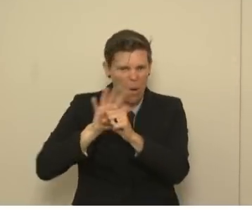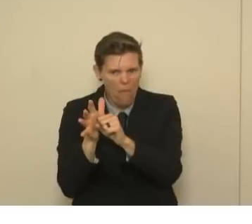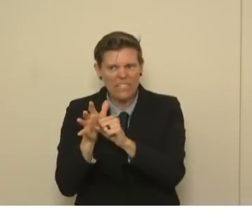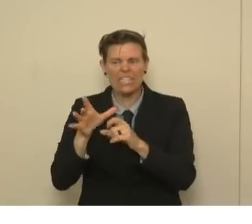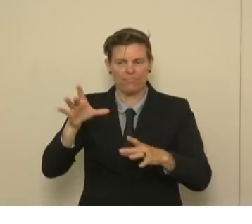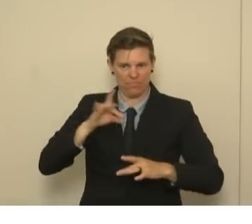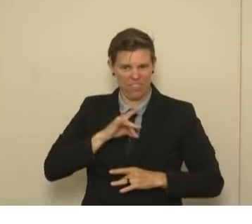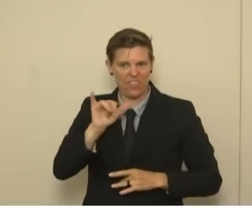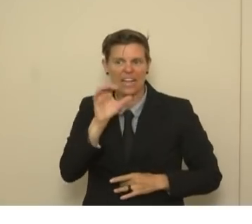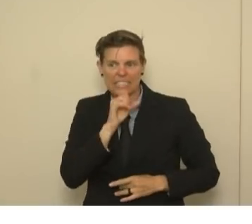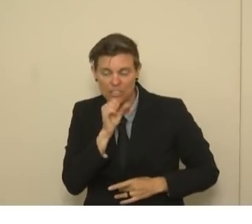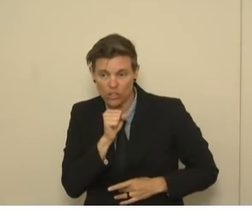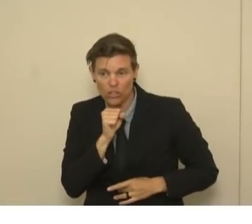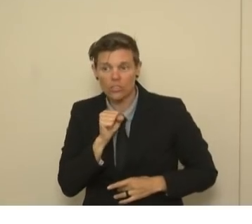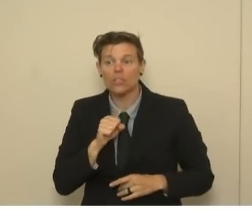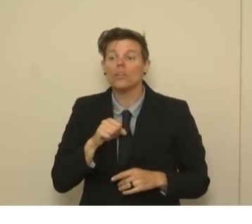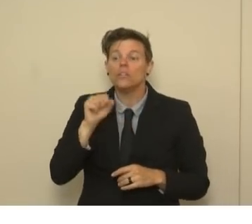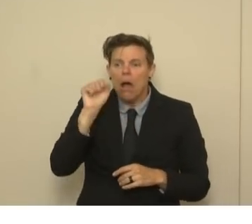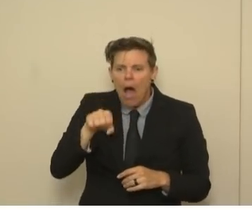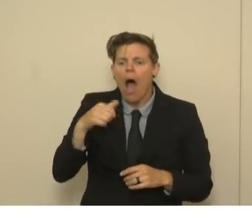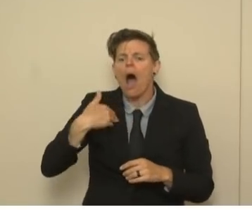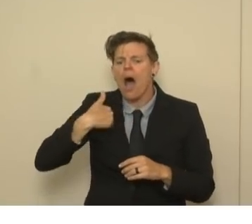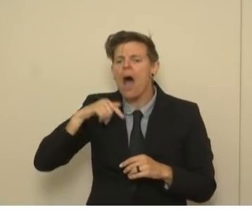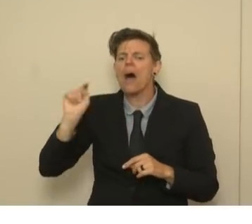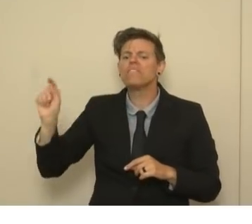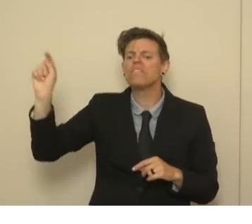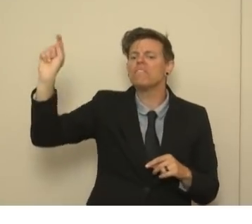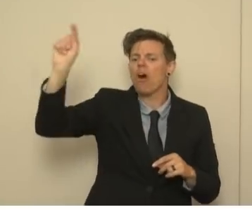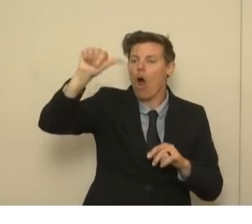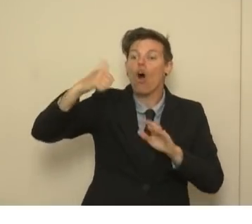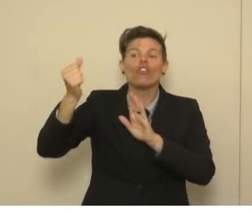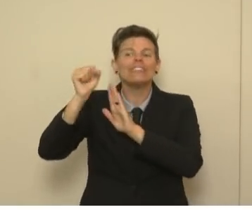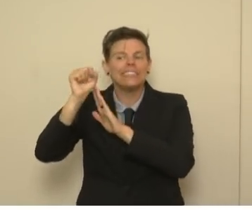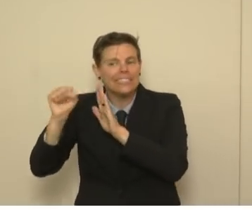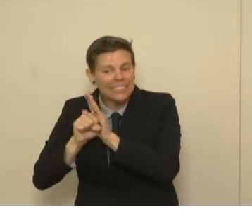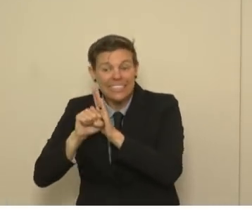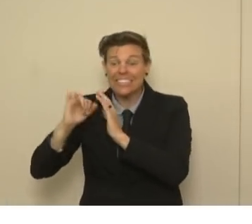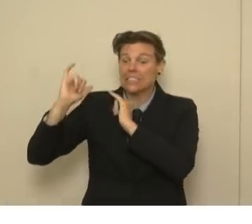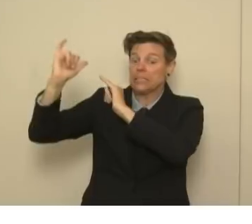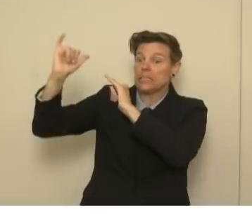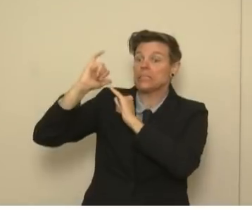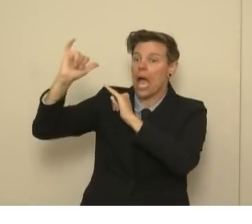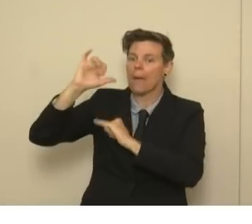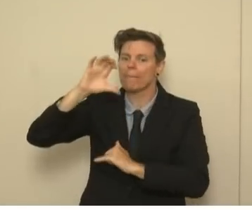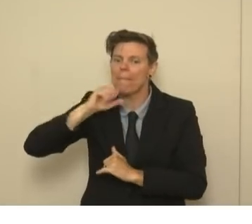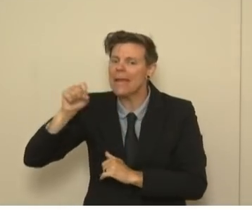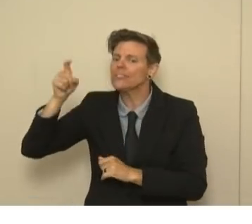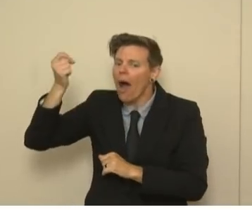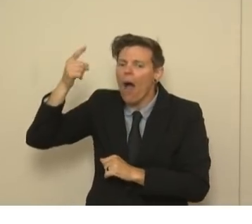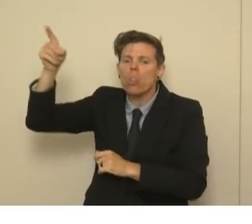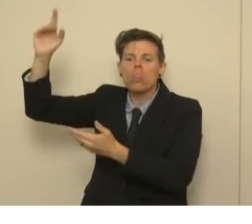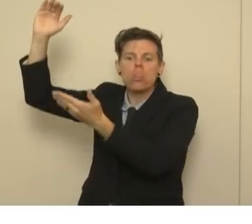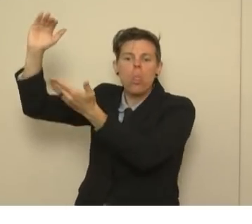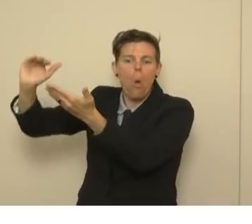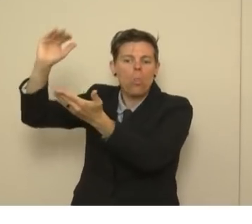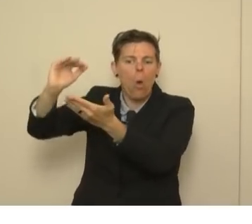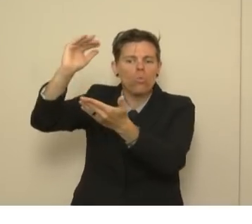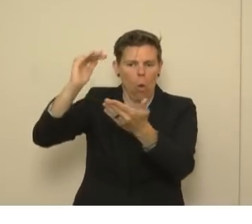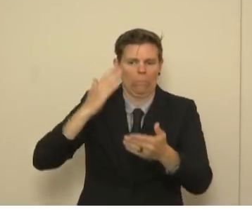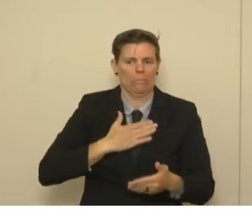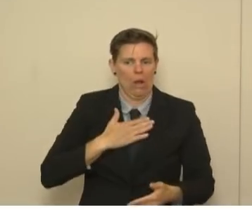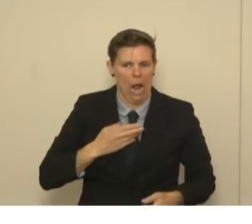of the country, but we're sort of drifting down in the rankings on that, which I think is a good thing. But the thing to really point out is the